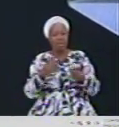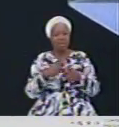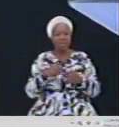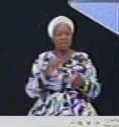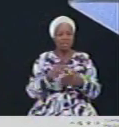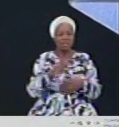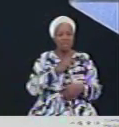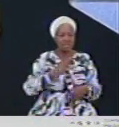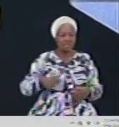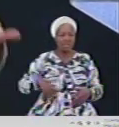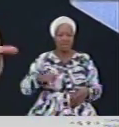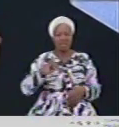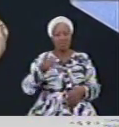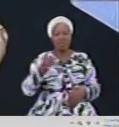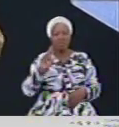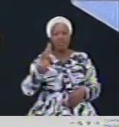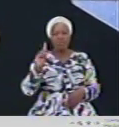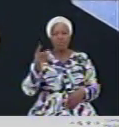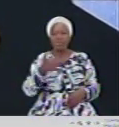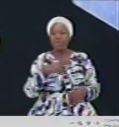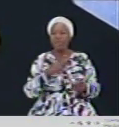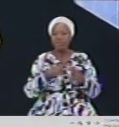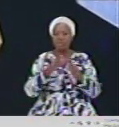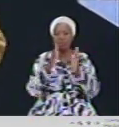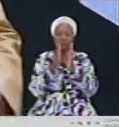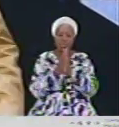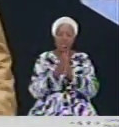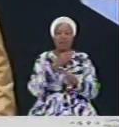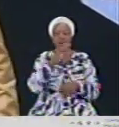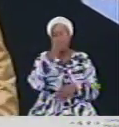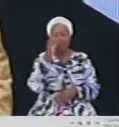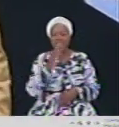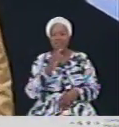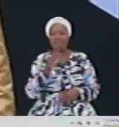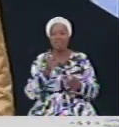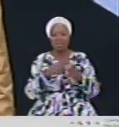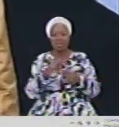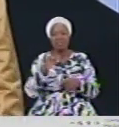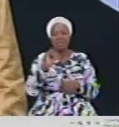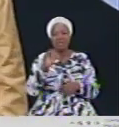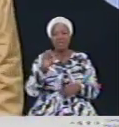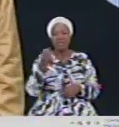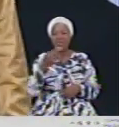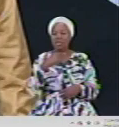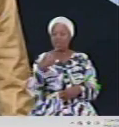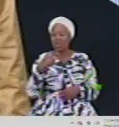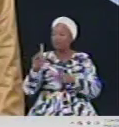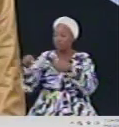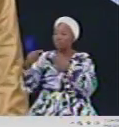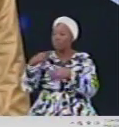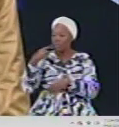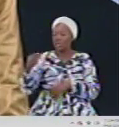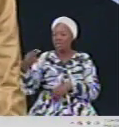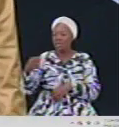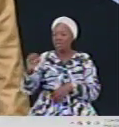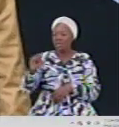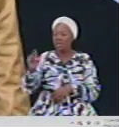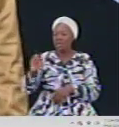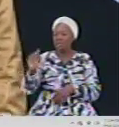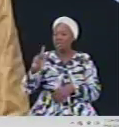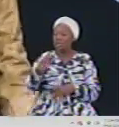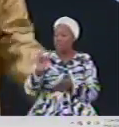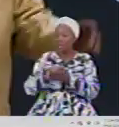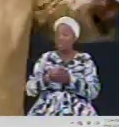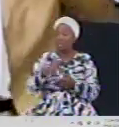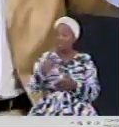became afraid. And then he prayed, he fasted. And then Isaiah said, go tell Hezekiah, this is a simple